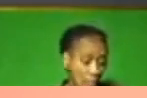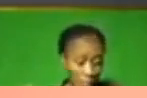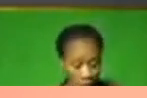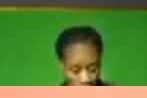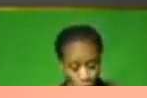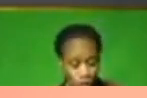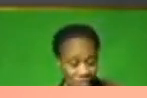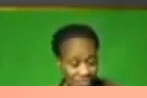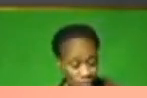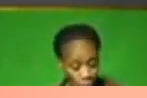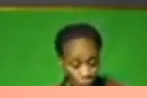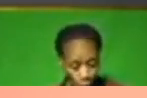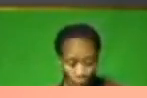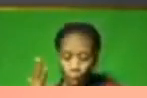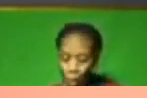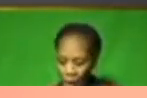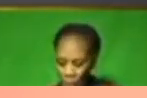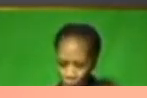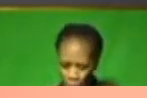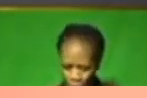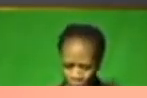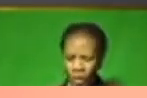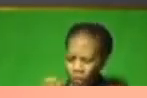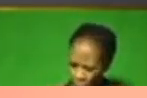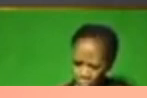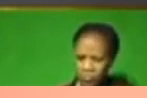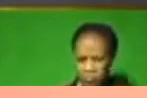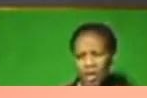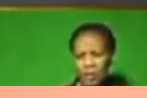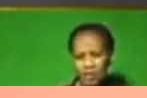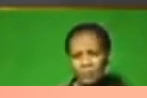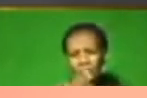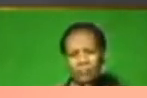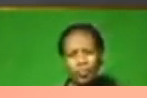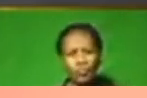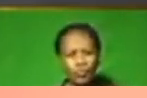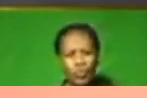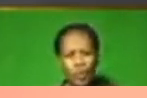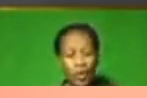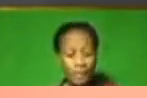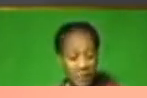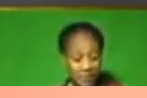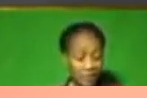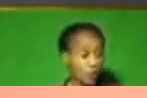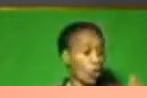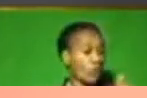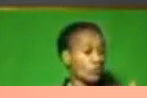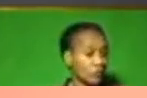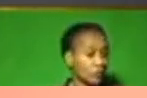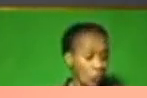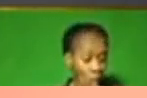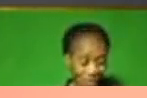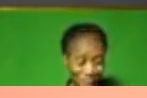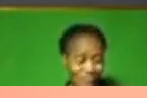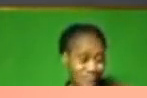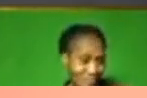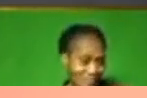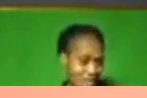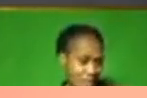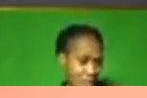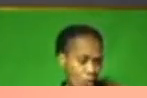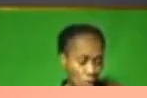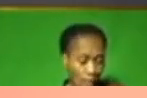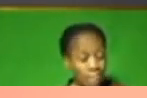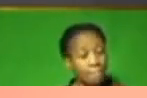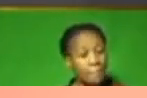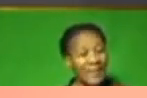creation, we will be able to put the capabilities of the presidency to much